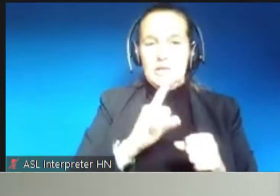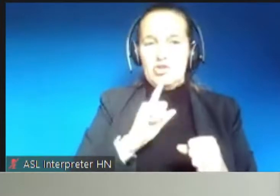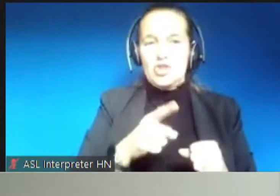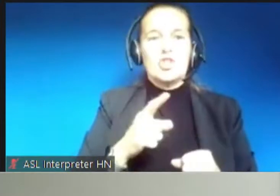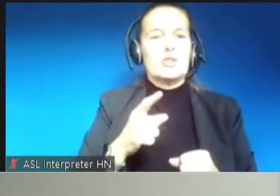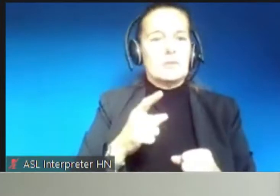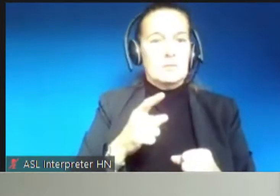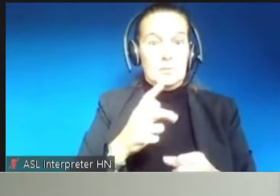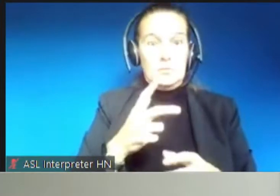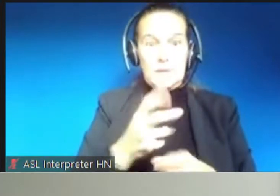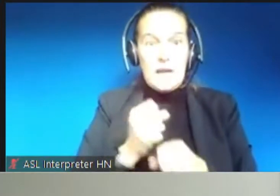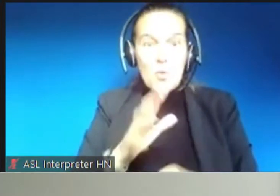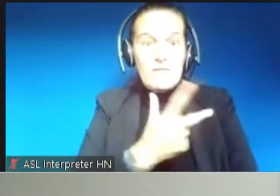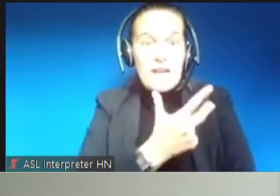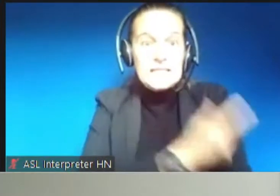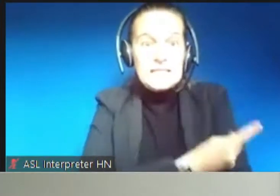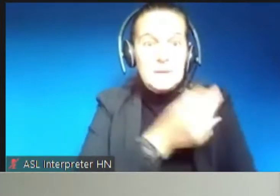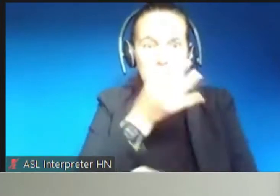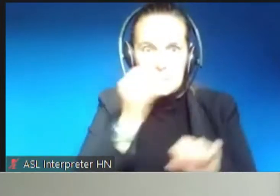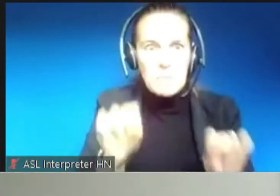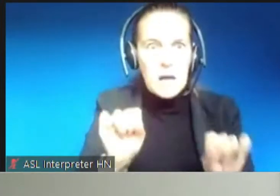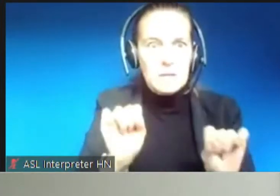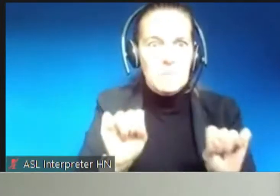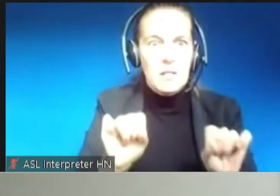quickly as can. There is